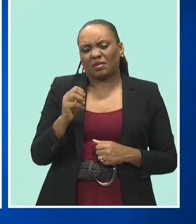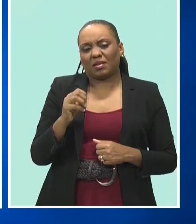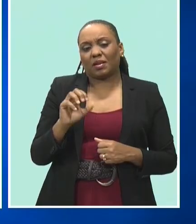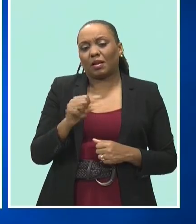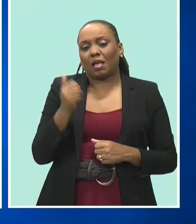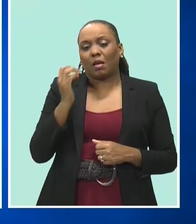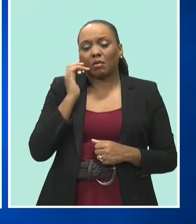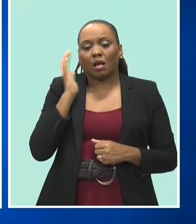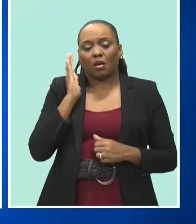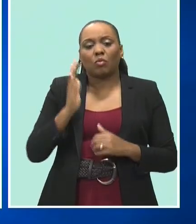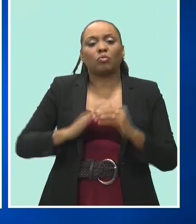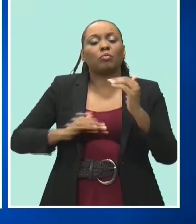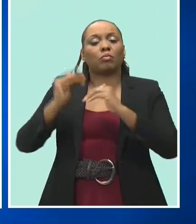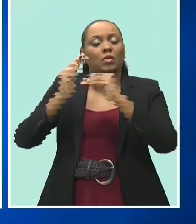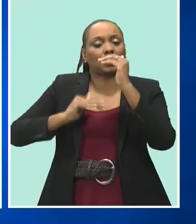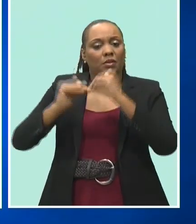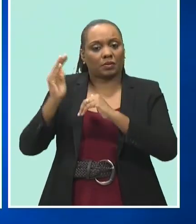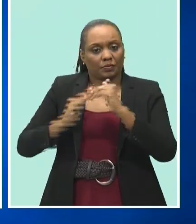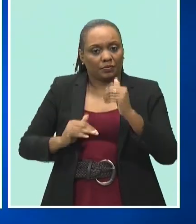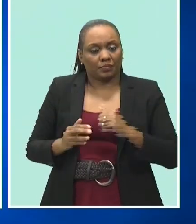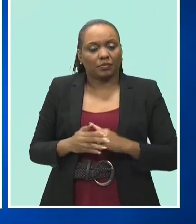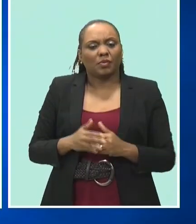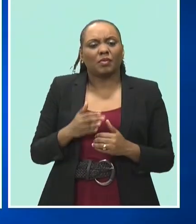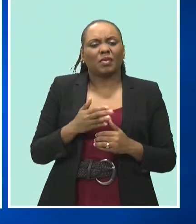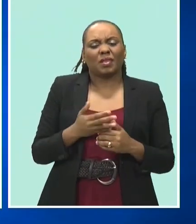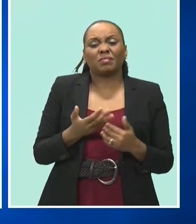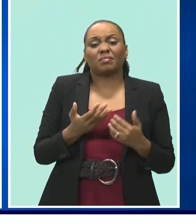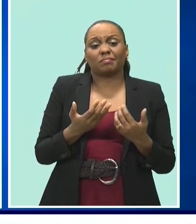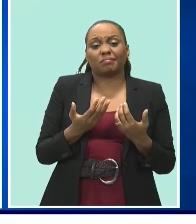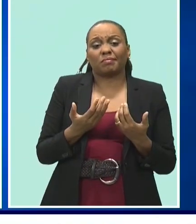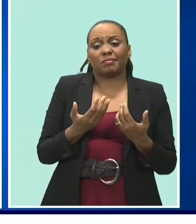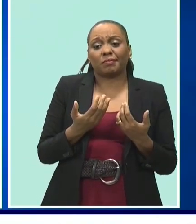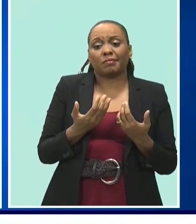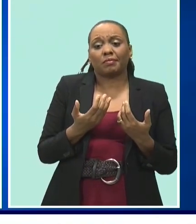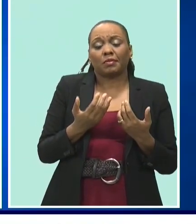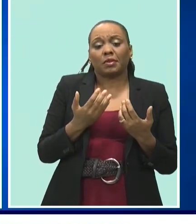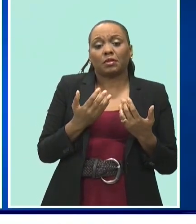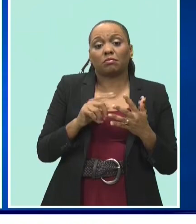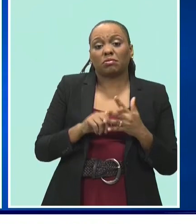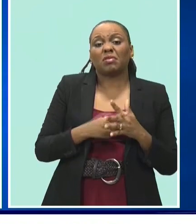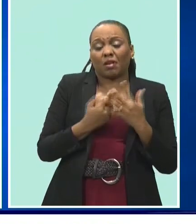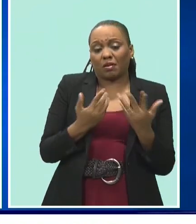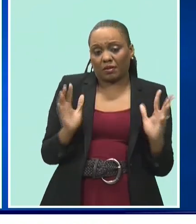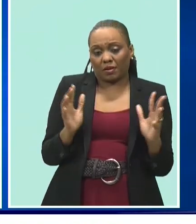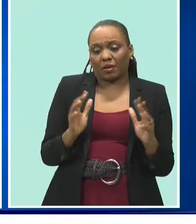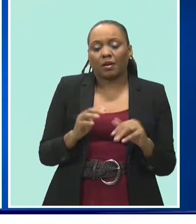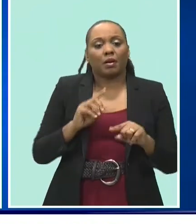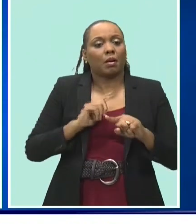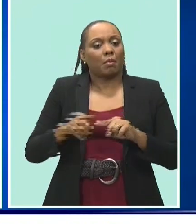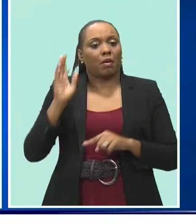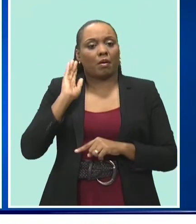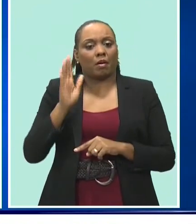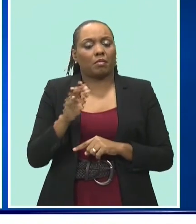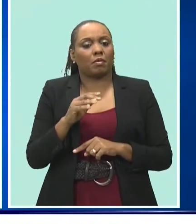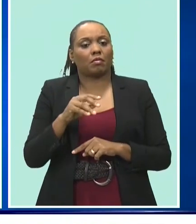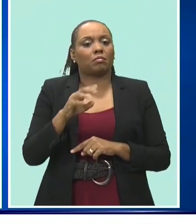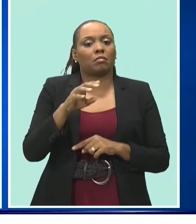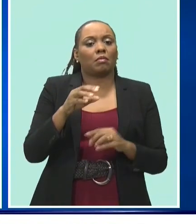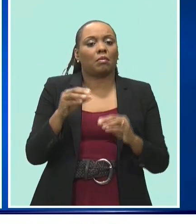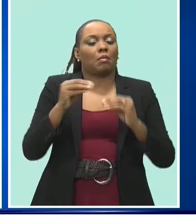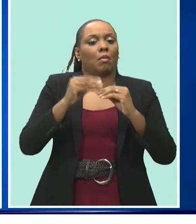starting, well, some aspects of it has already started. There'll be in excess of 400